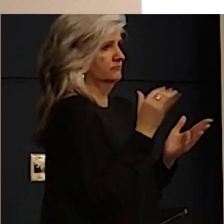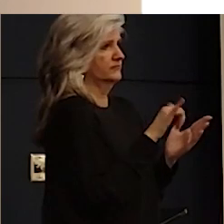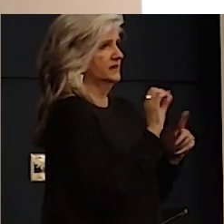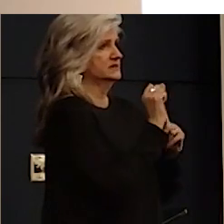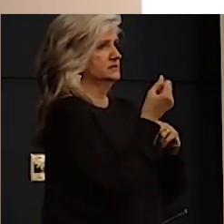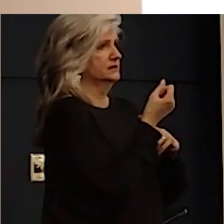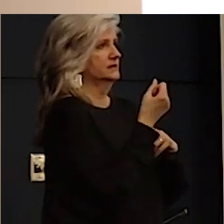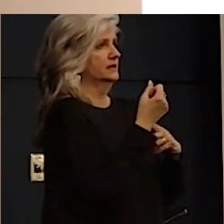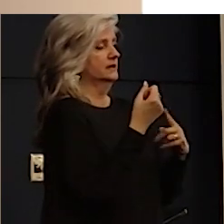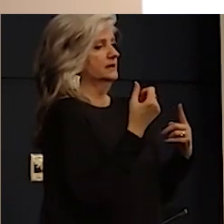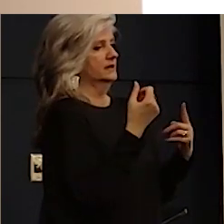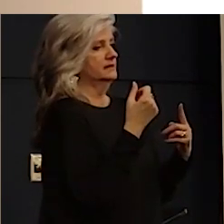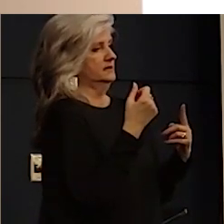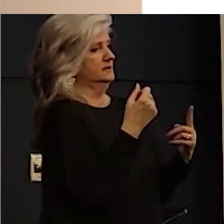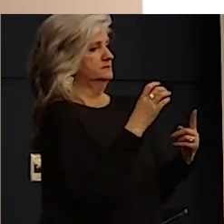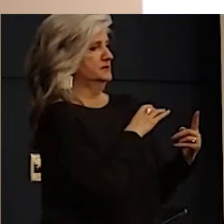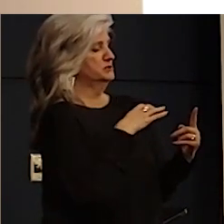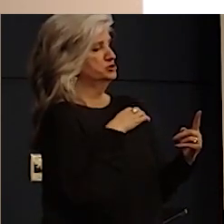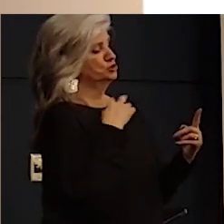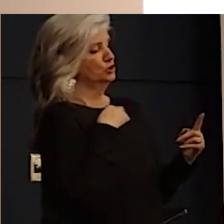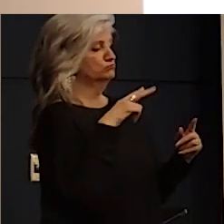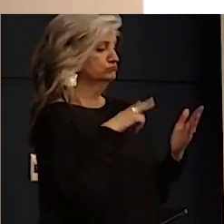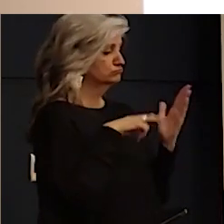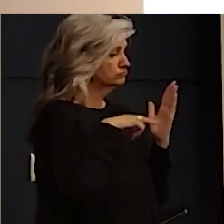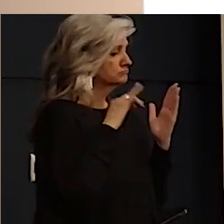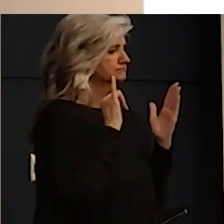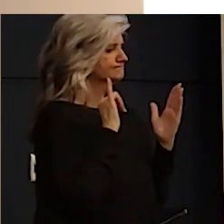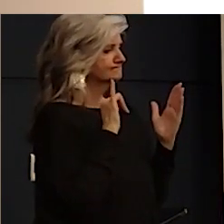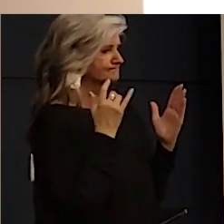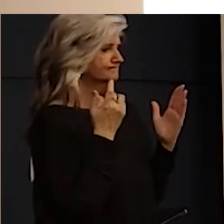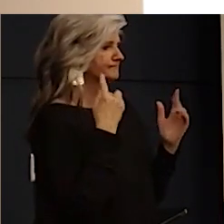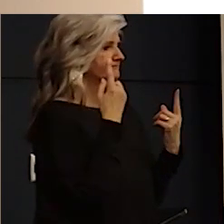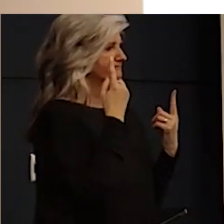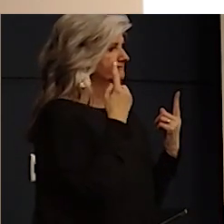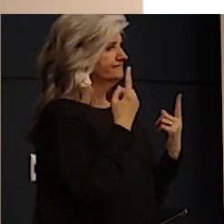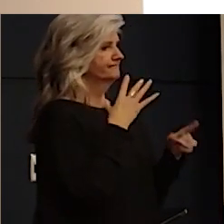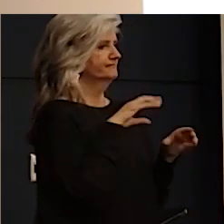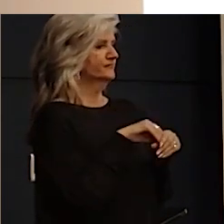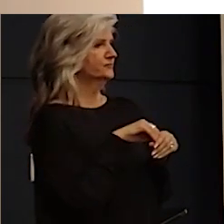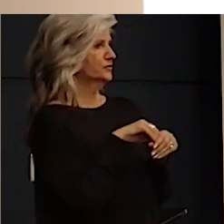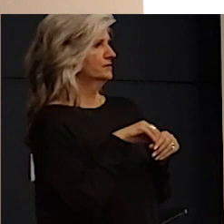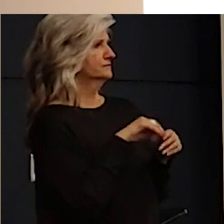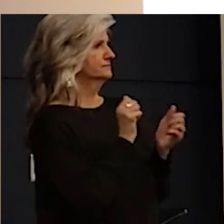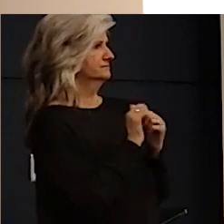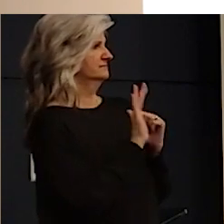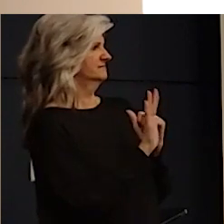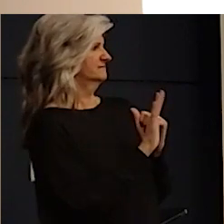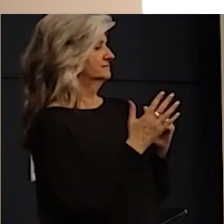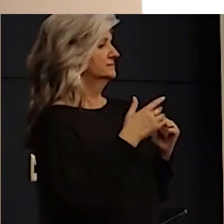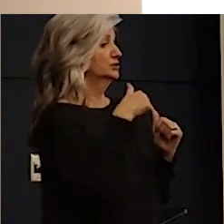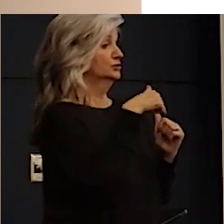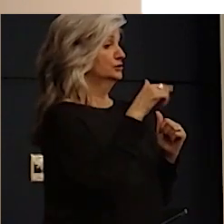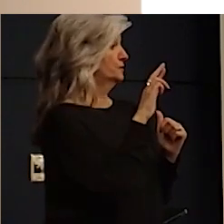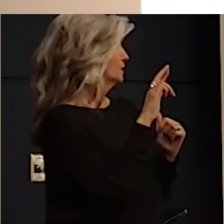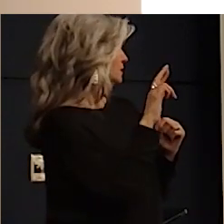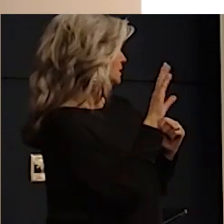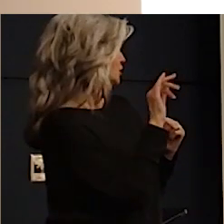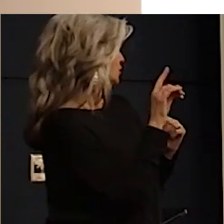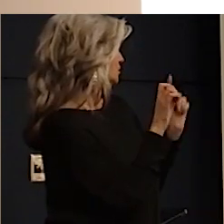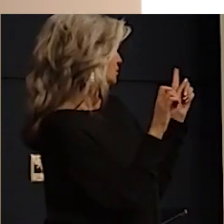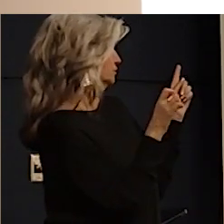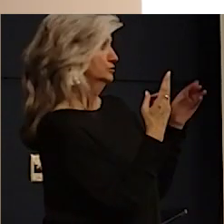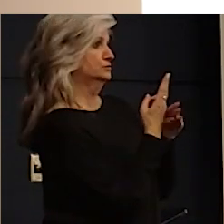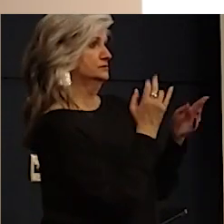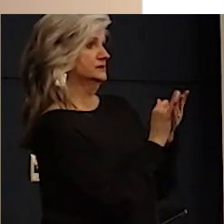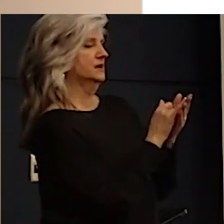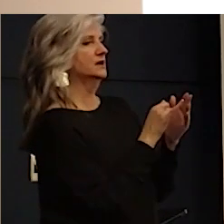have the commission weigh in. So if you can't attend the public hearing, consider submitting written comments. You can use this QR code to go